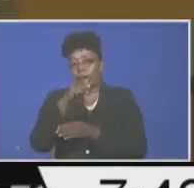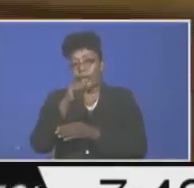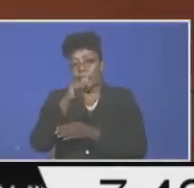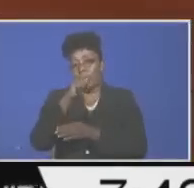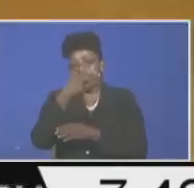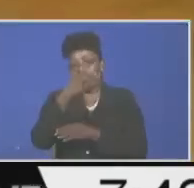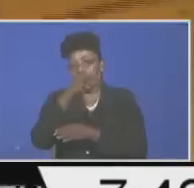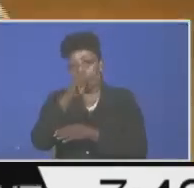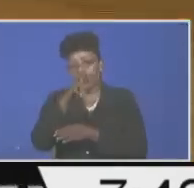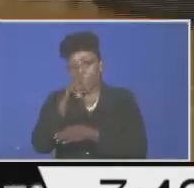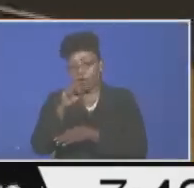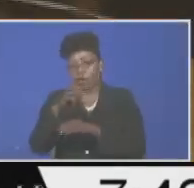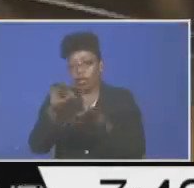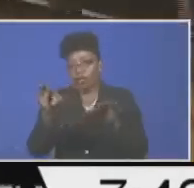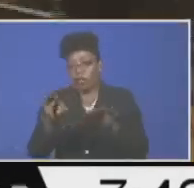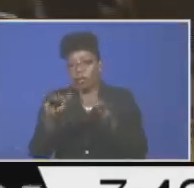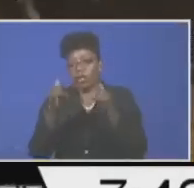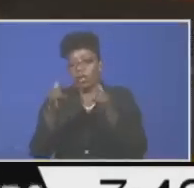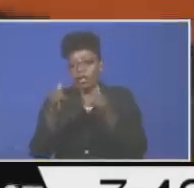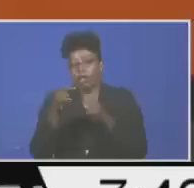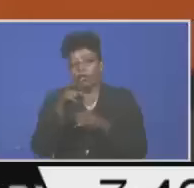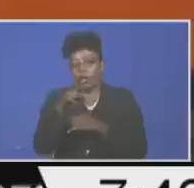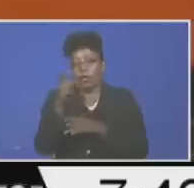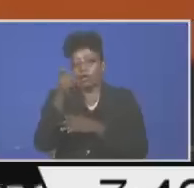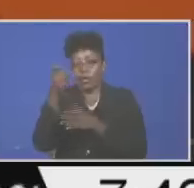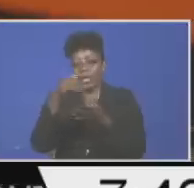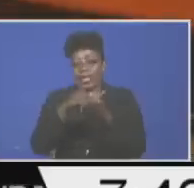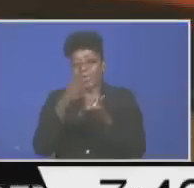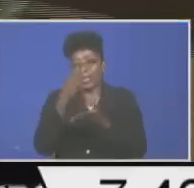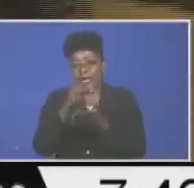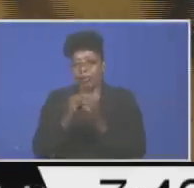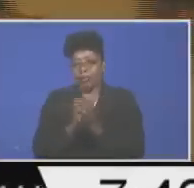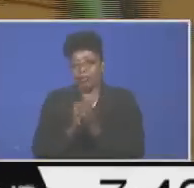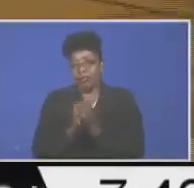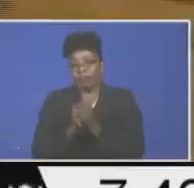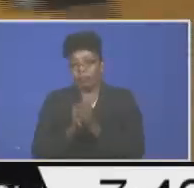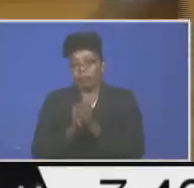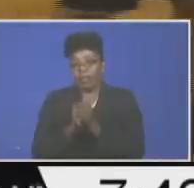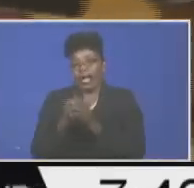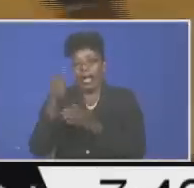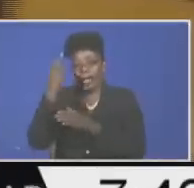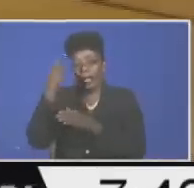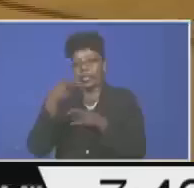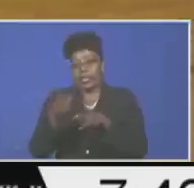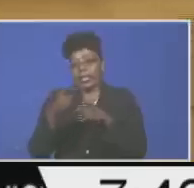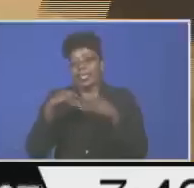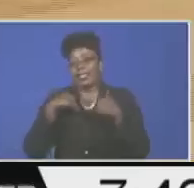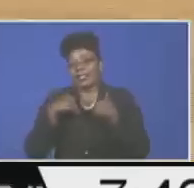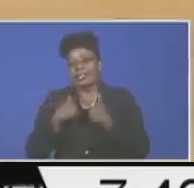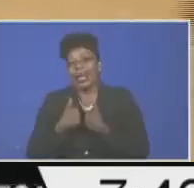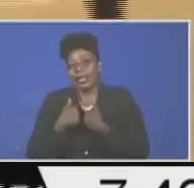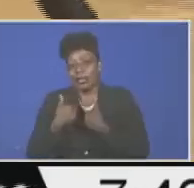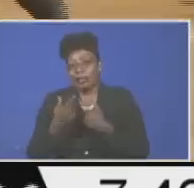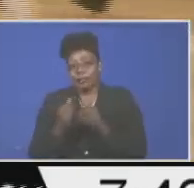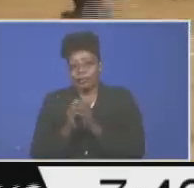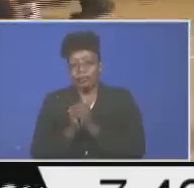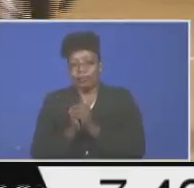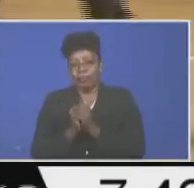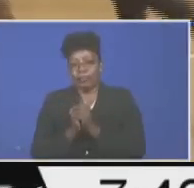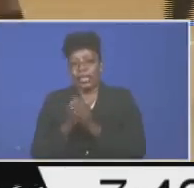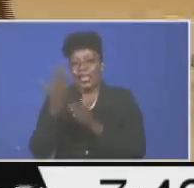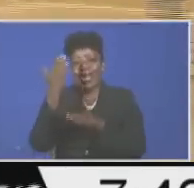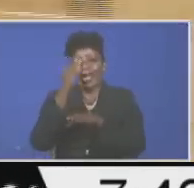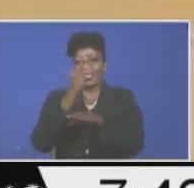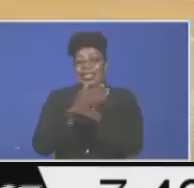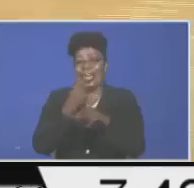to beat them, you think? What I think will happen to them, their head can get too big, they can run out of gas down the stretch. As for last night's